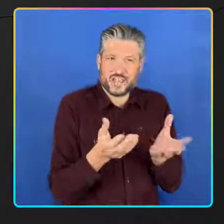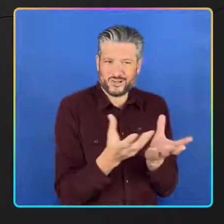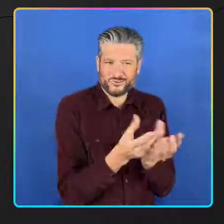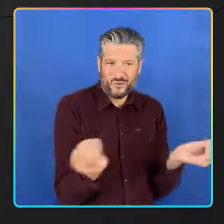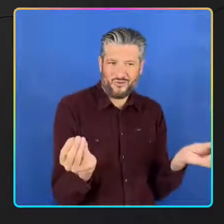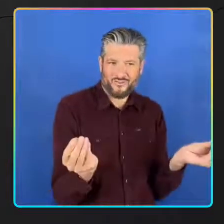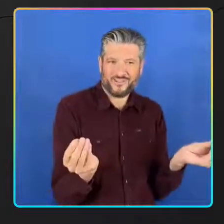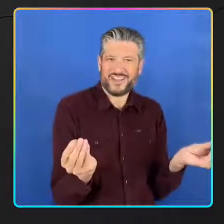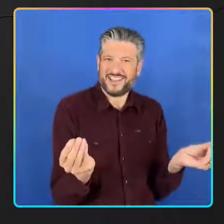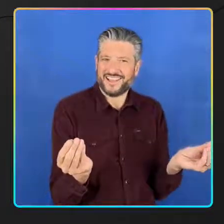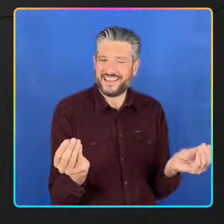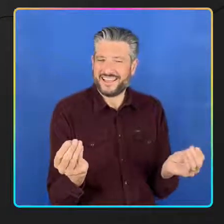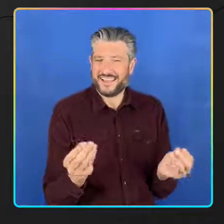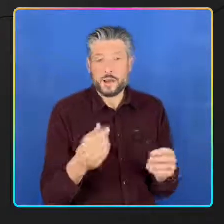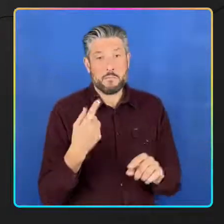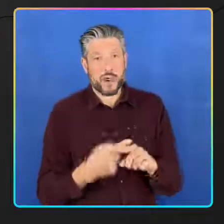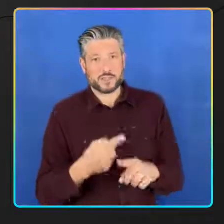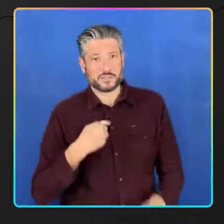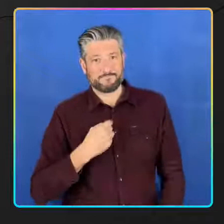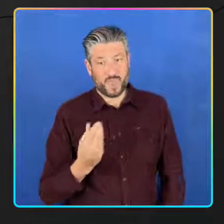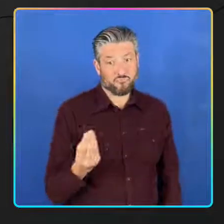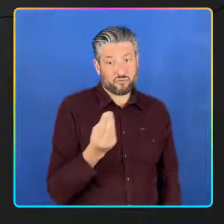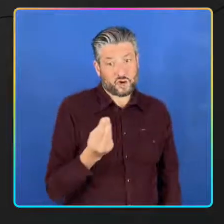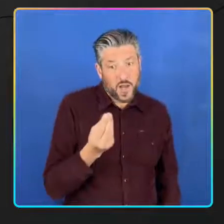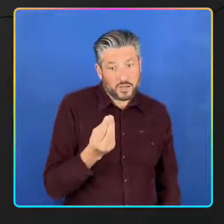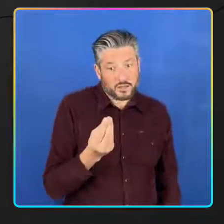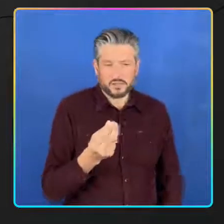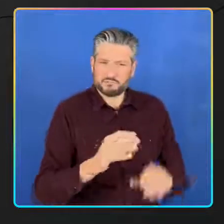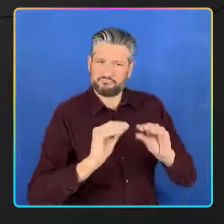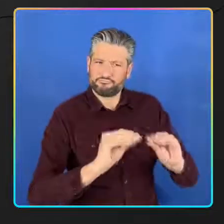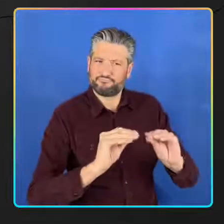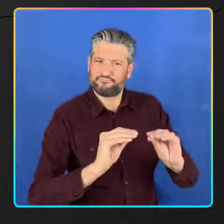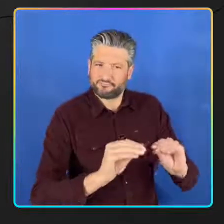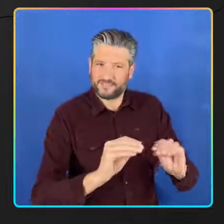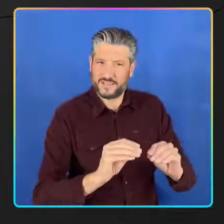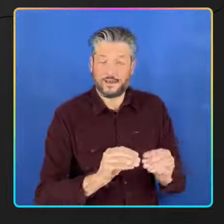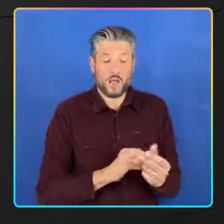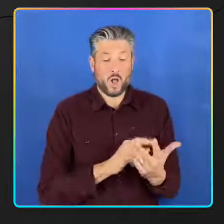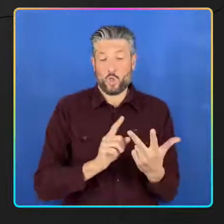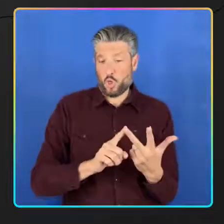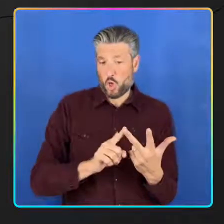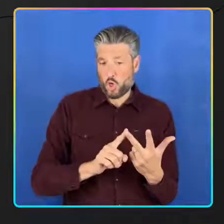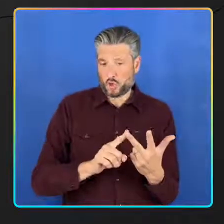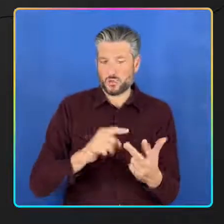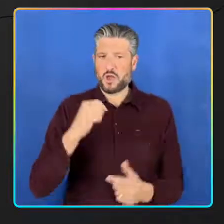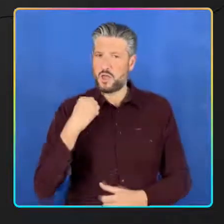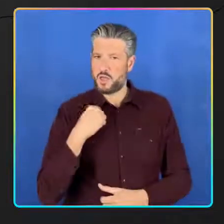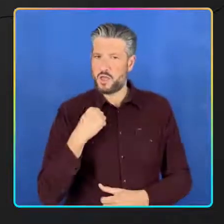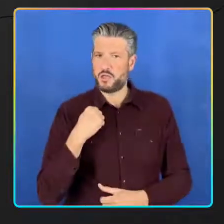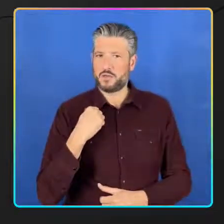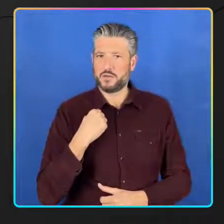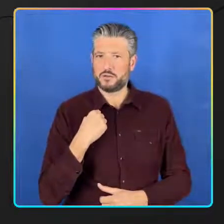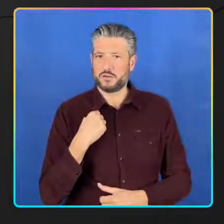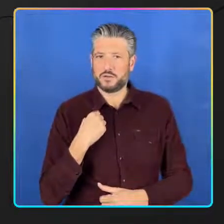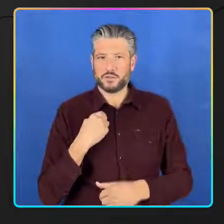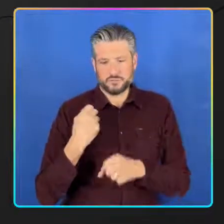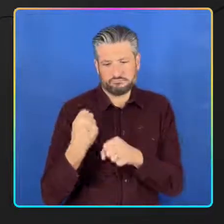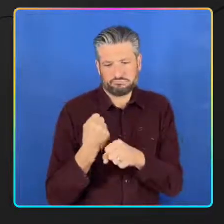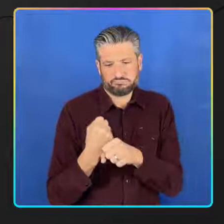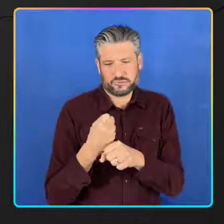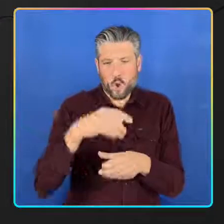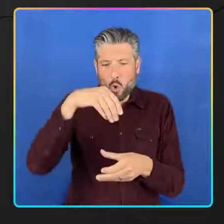acquainted with our product. And on our third pillar, we produce content. And so we could be writing